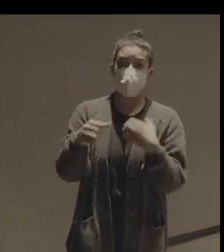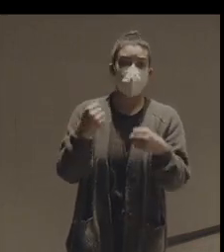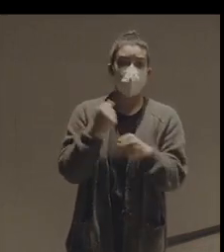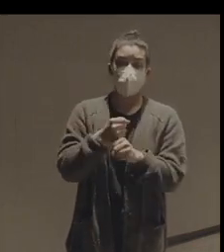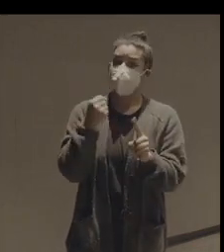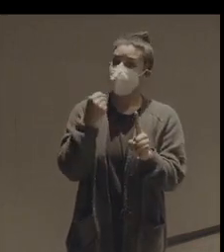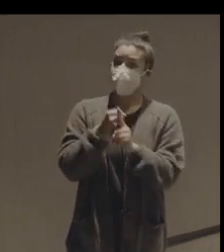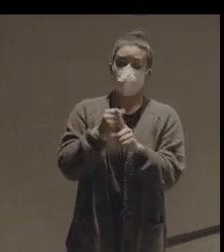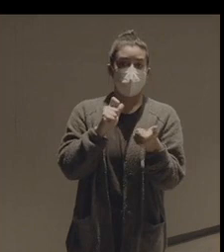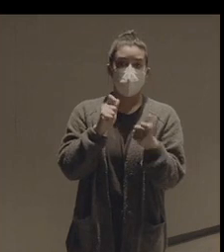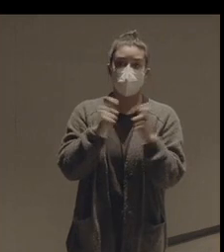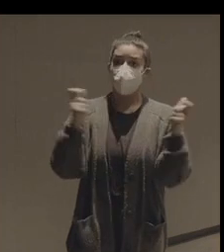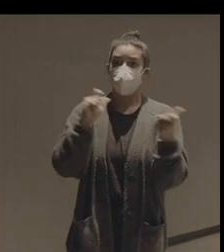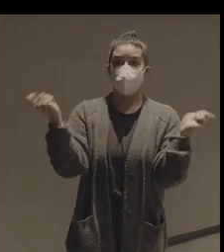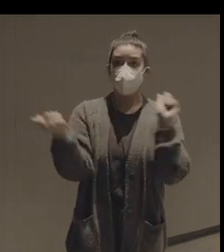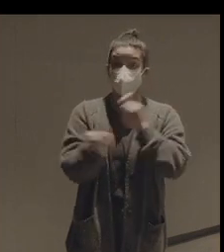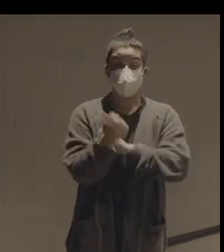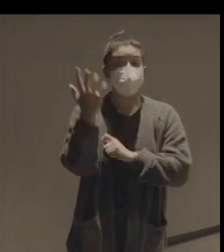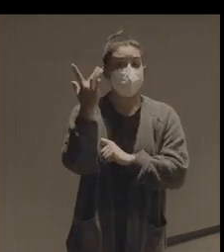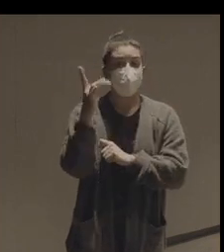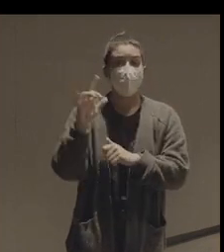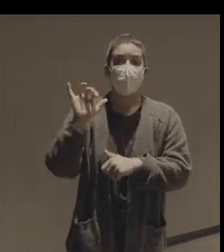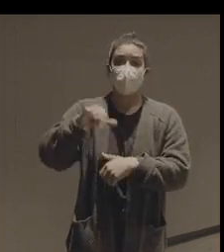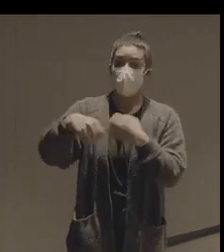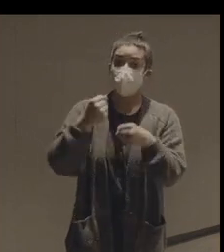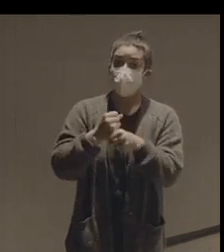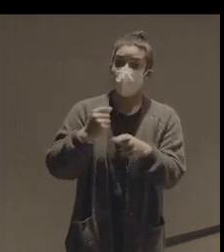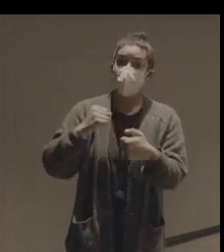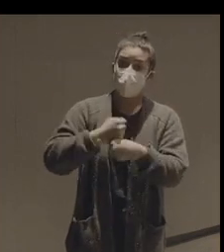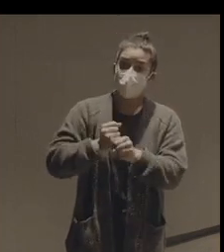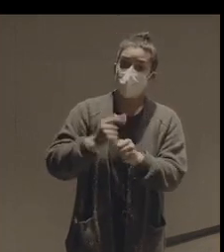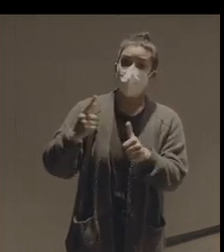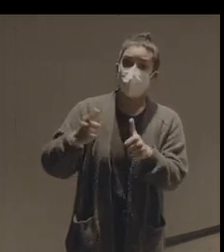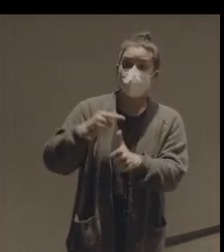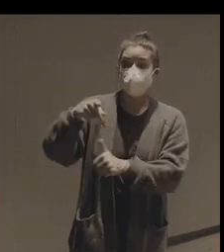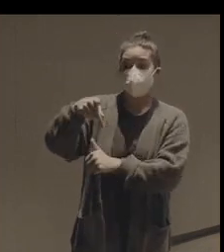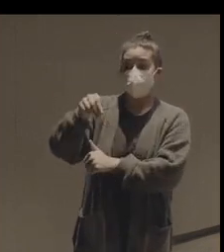first polyester resin sculpture, utilizing a kit from a craft store.